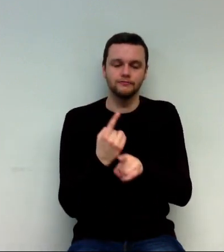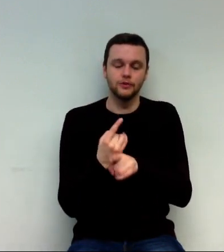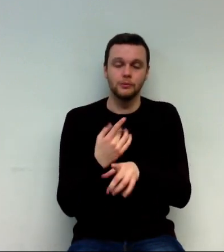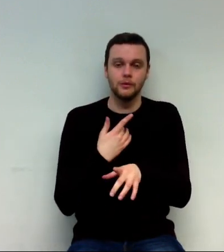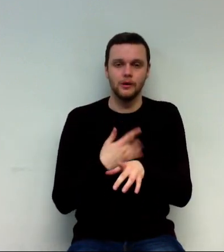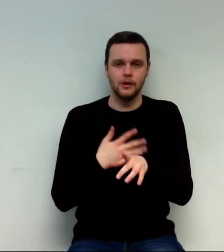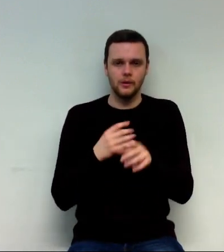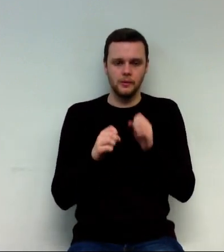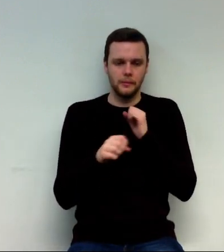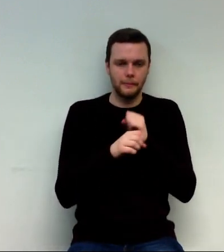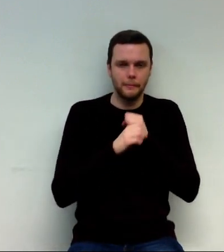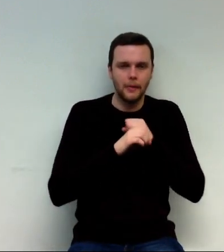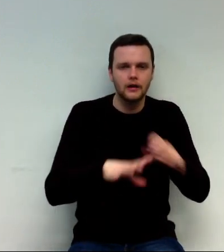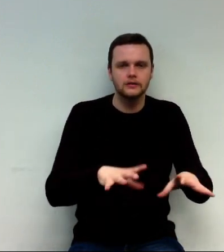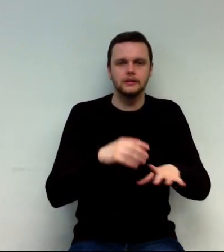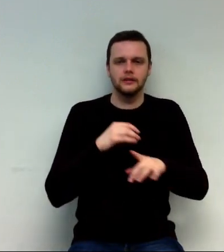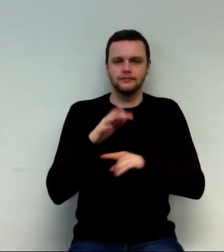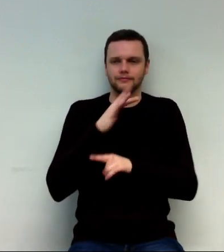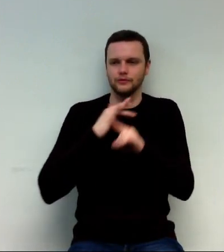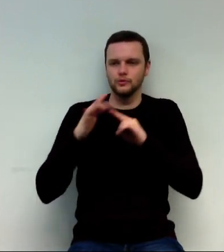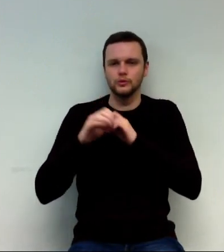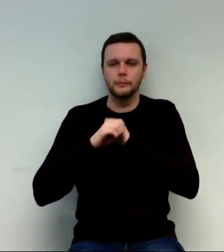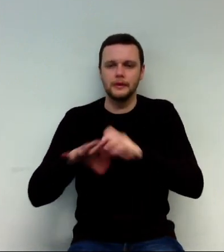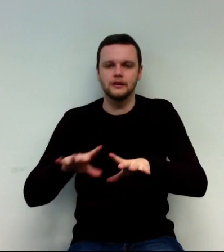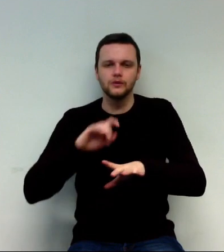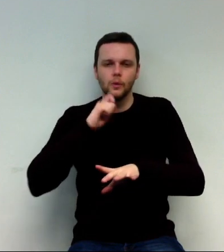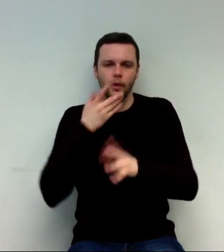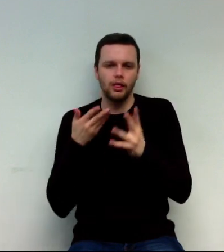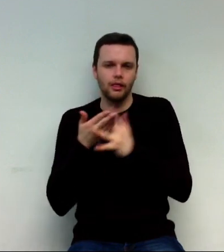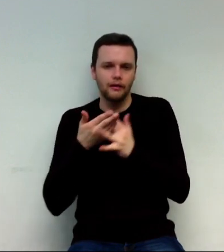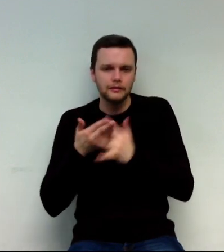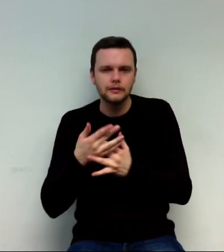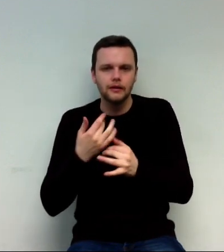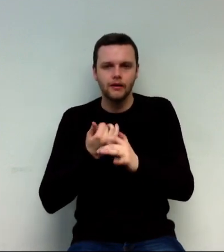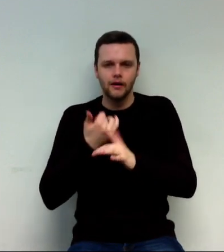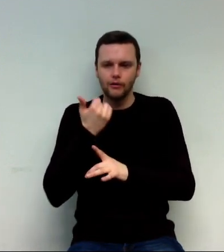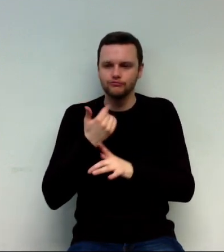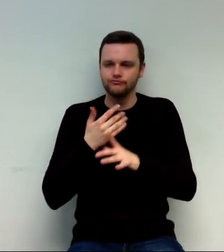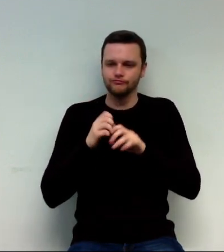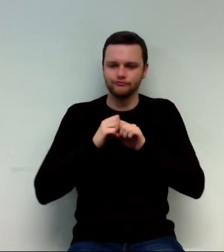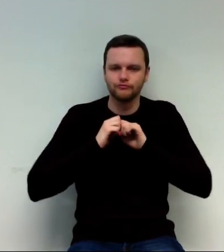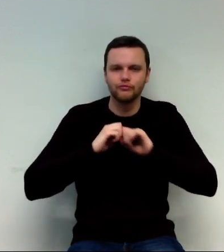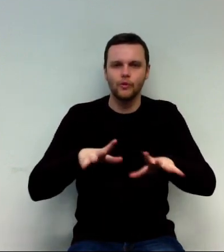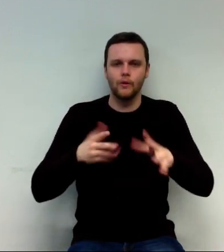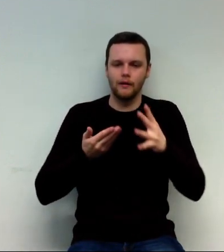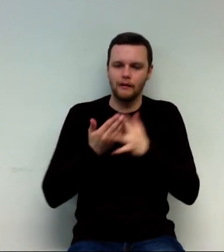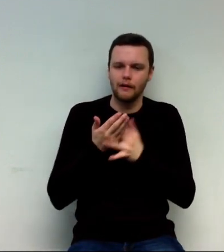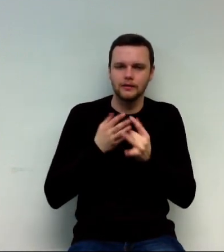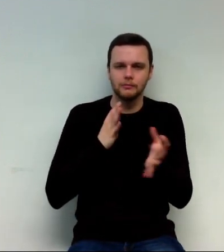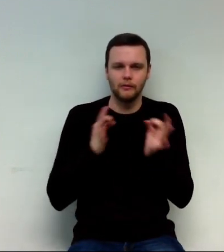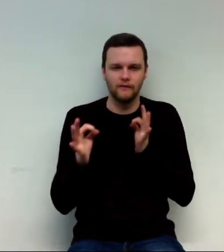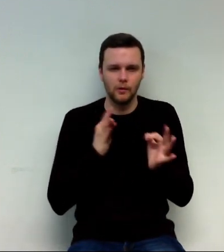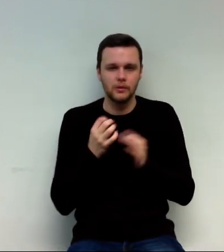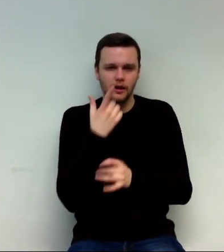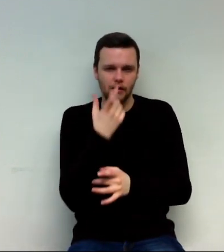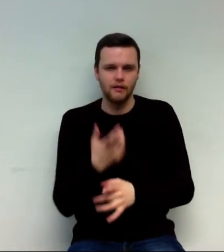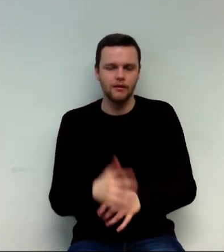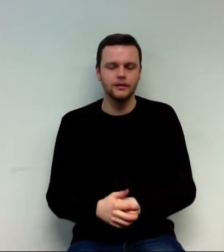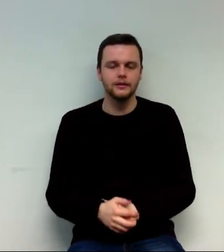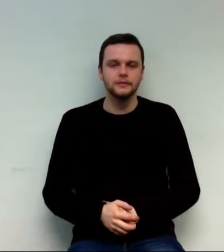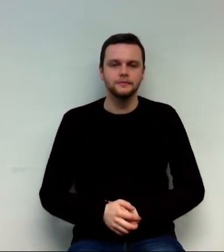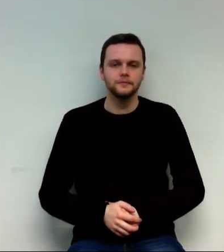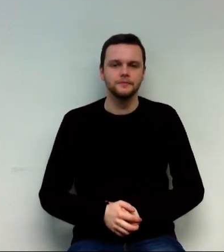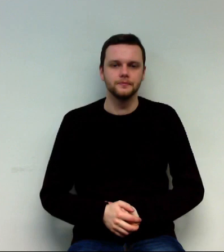marketing a show and social media, and we'll talk about accessibility in them, about how you can promote the accessible performances you may have.